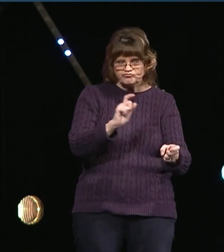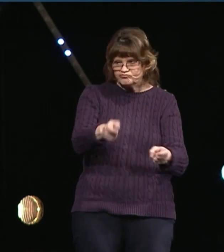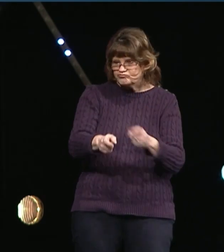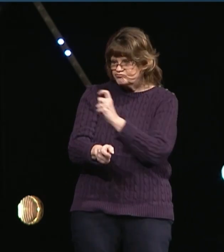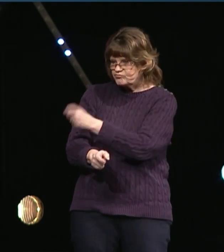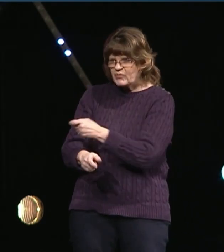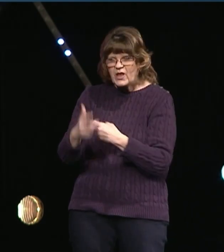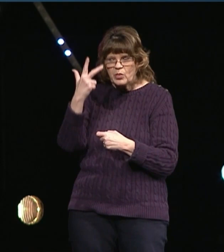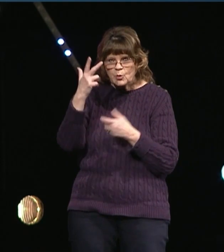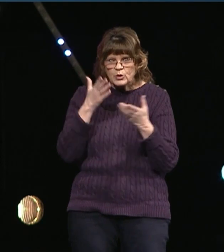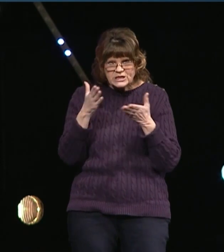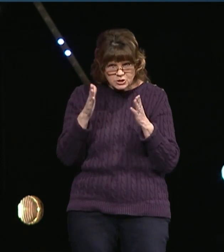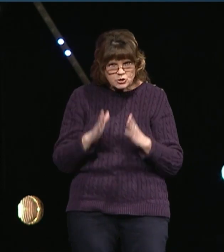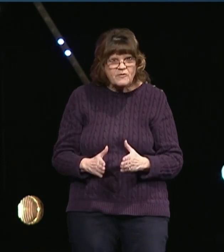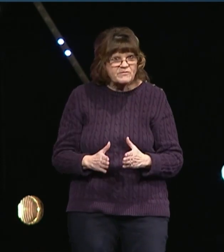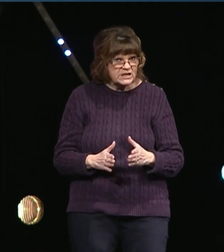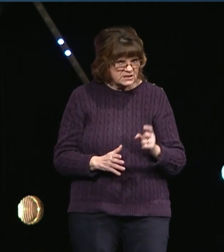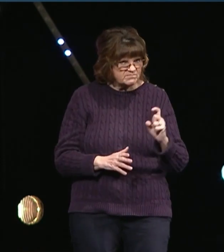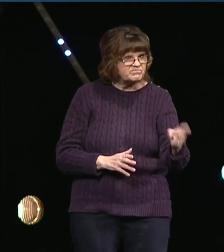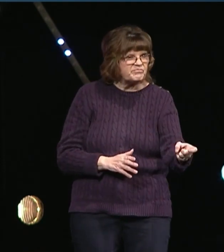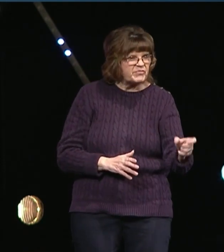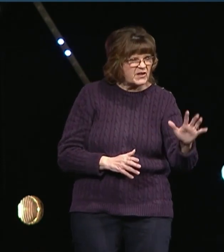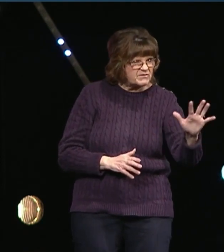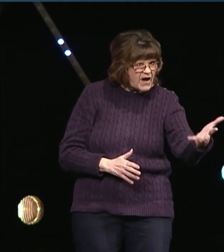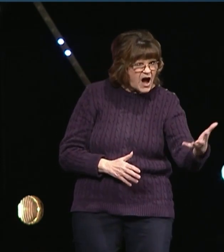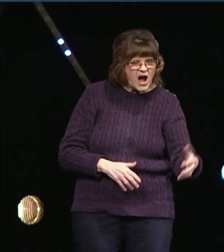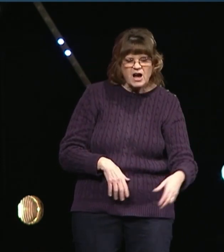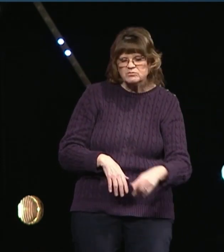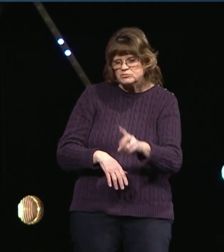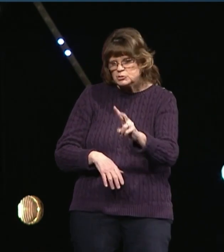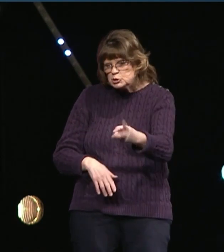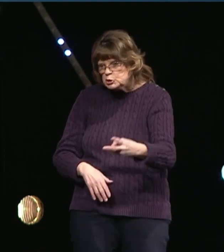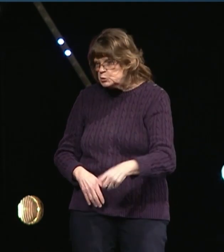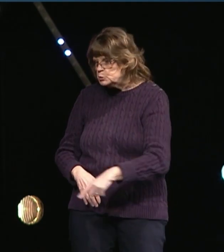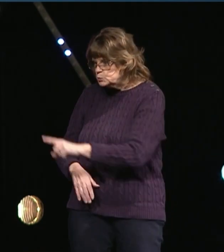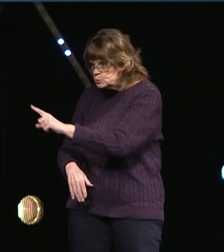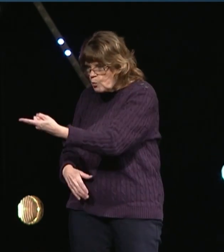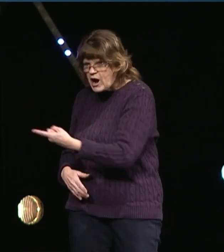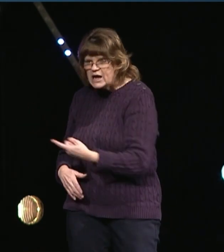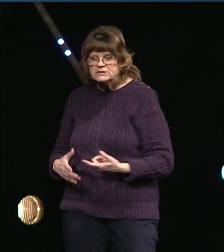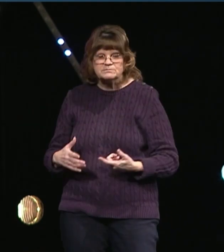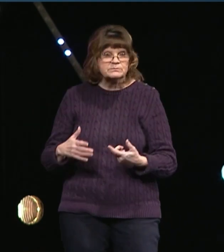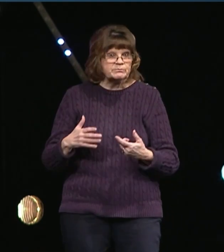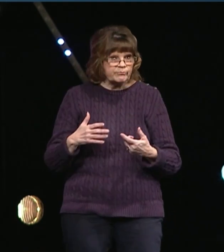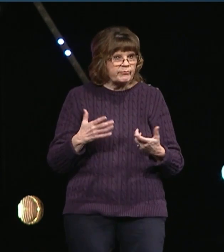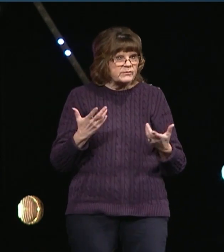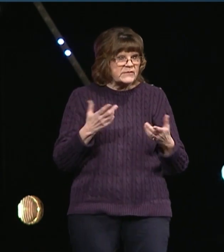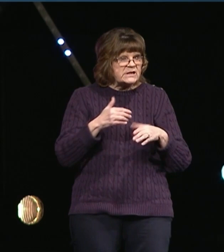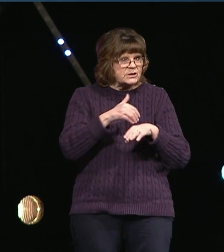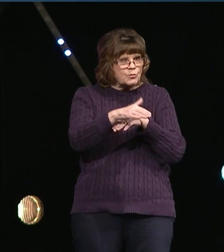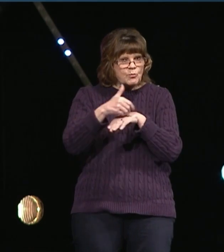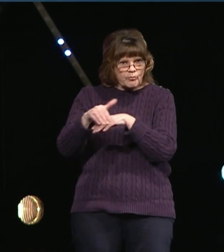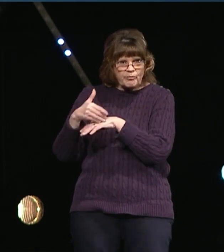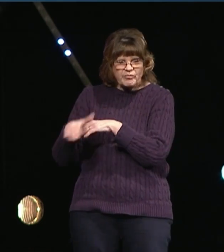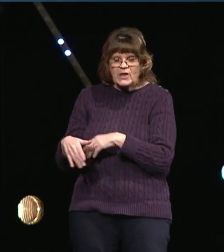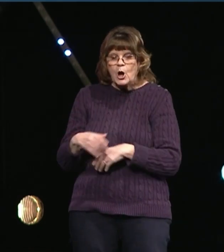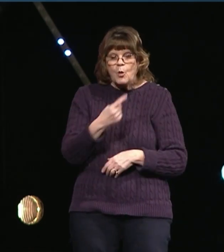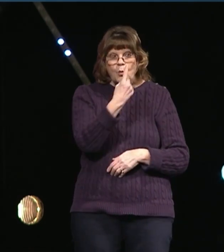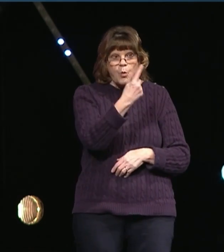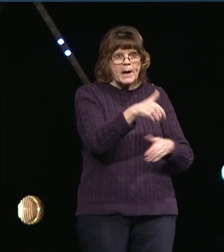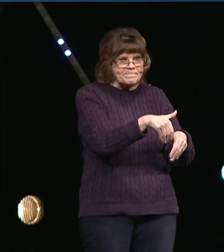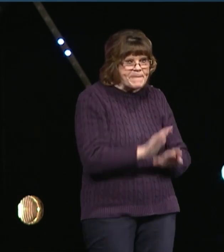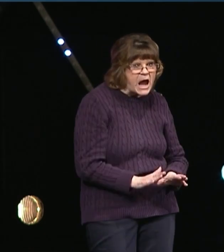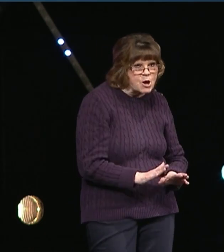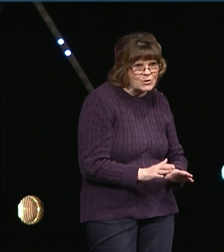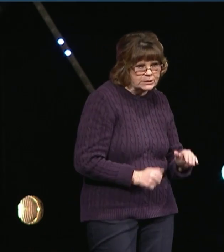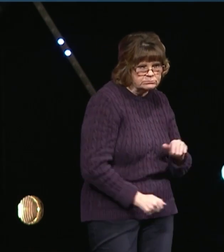amounts of talents. He gave one five, and one two, and one. And of course, one of them went and buried his talents and